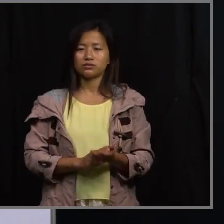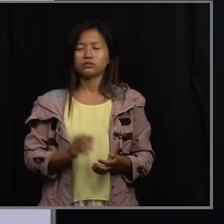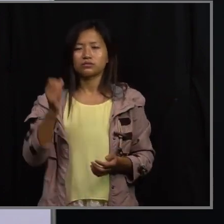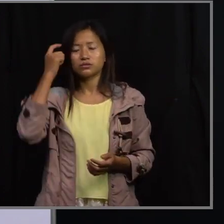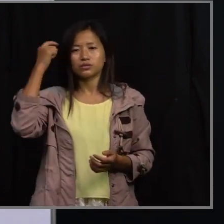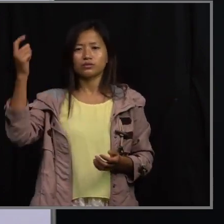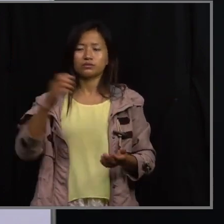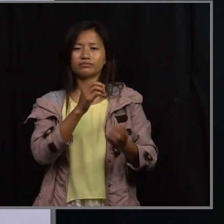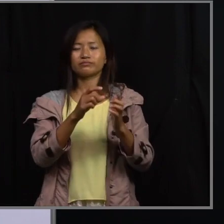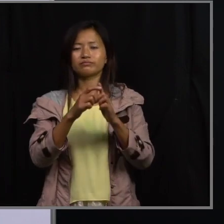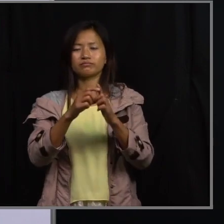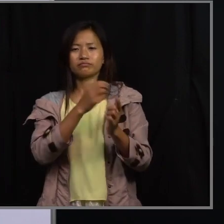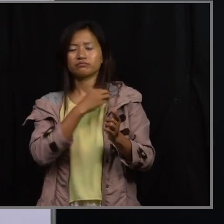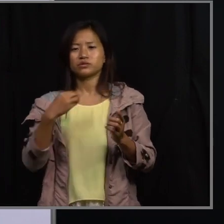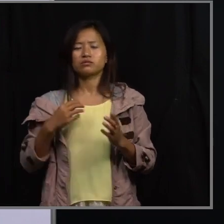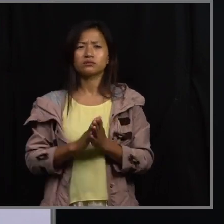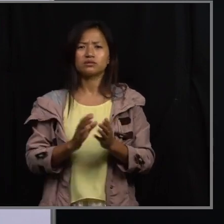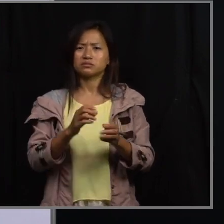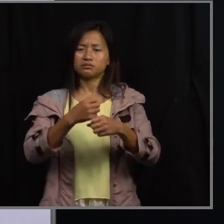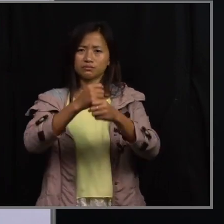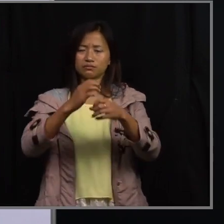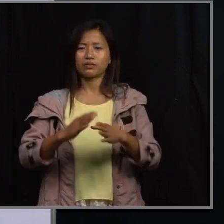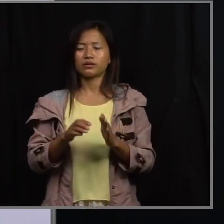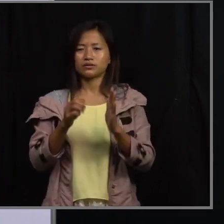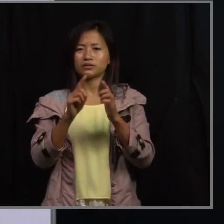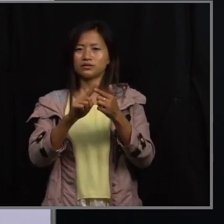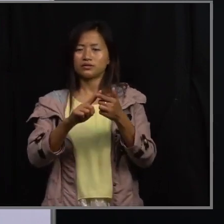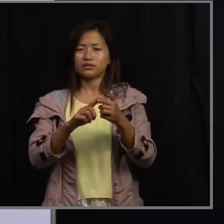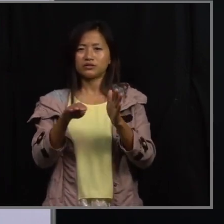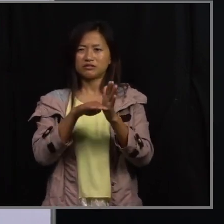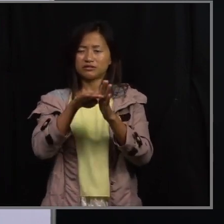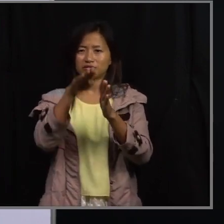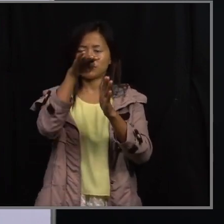engineers, right? For if you want to become doctors and engineers, okay,